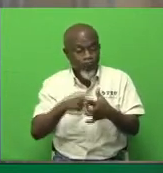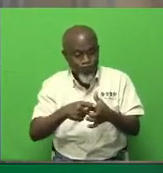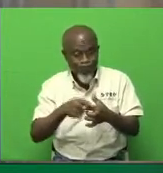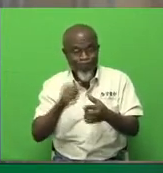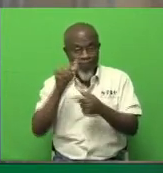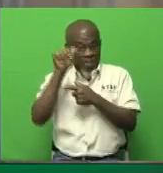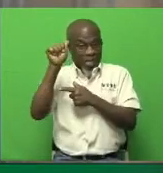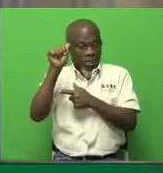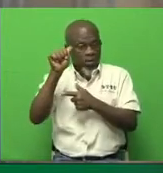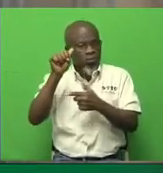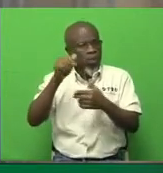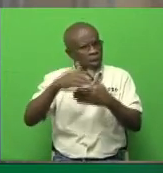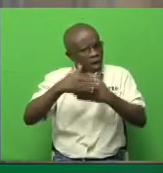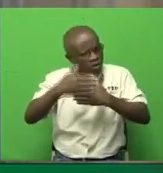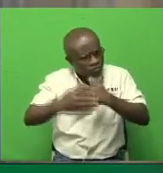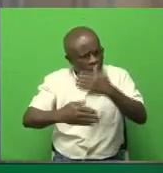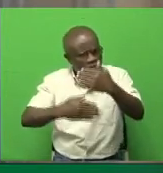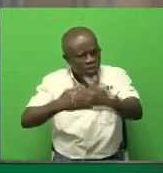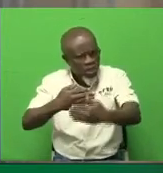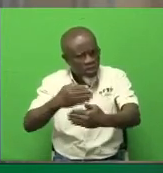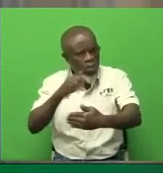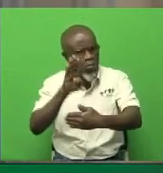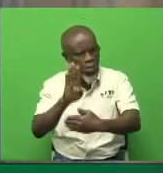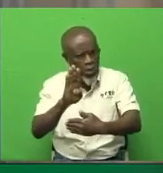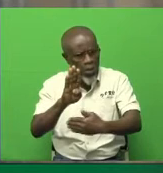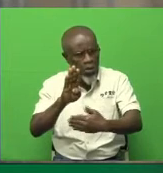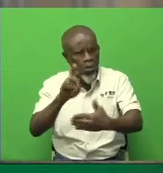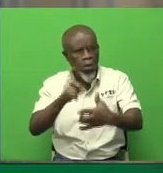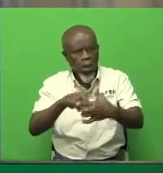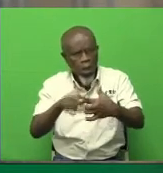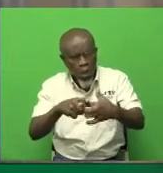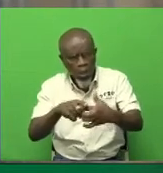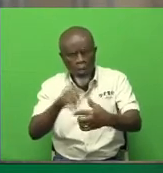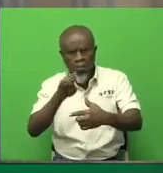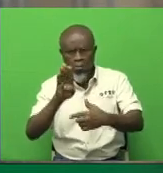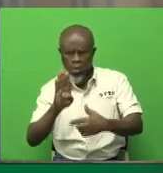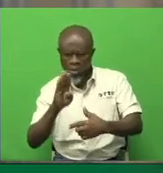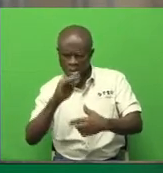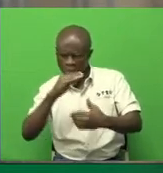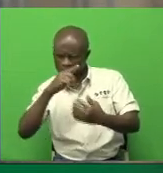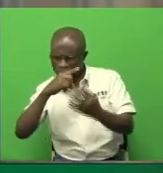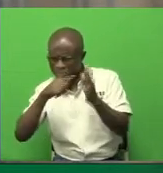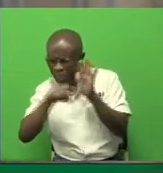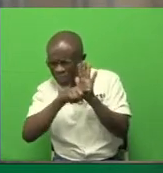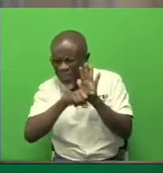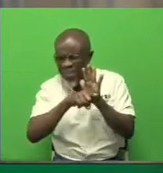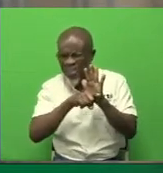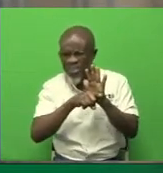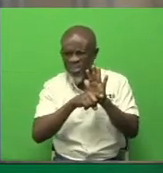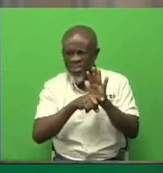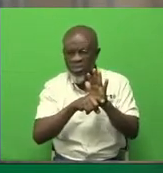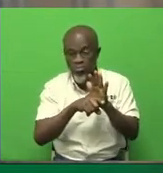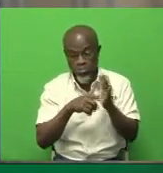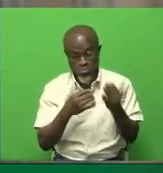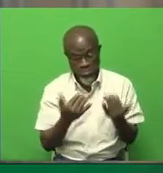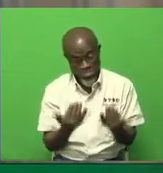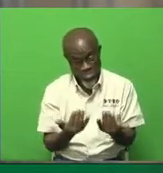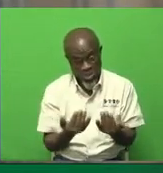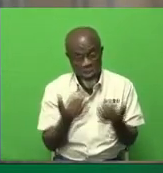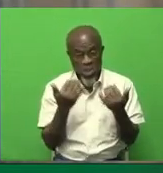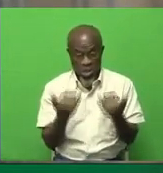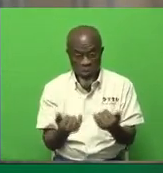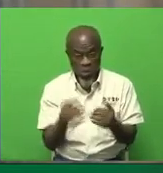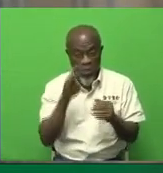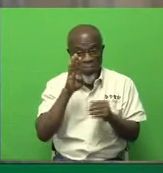on the the management of this government in fact in 2020 the agency downgraded a country to a BB